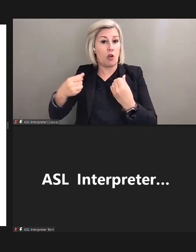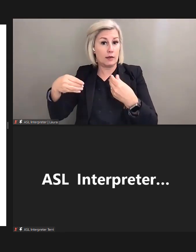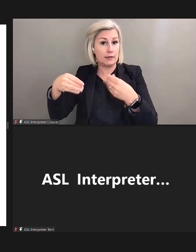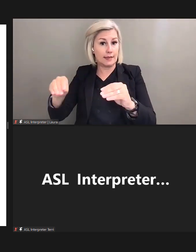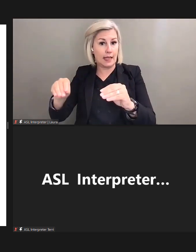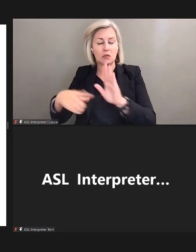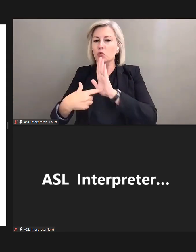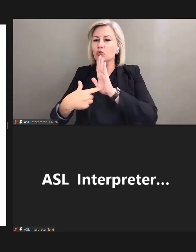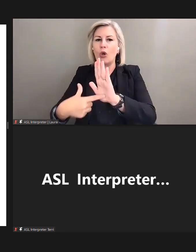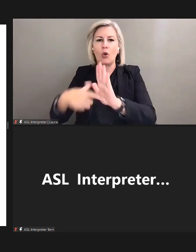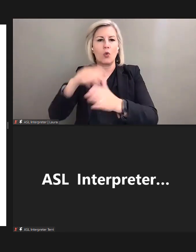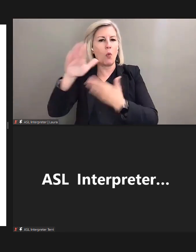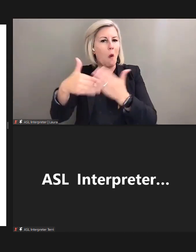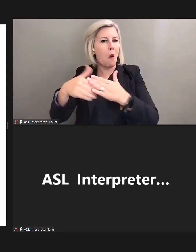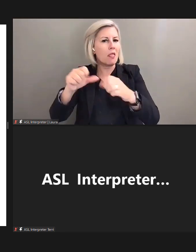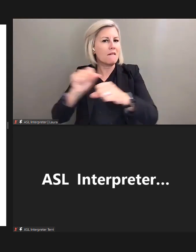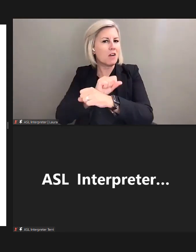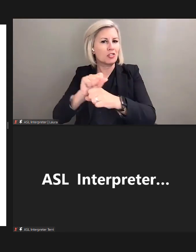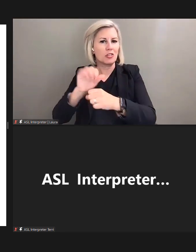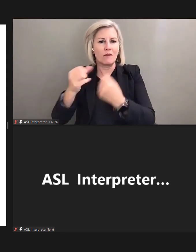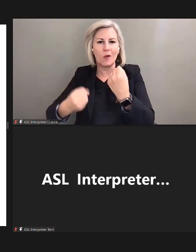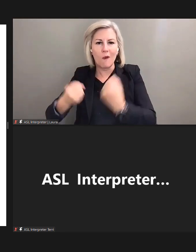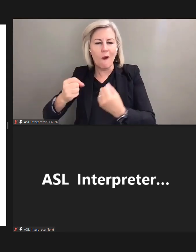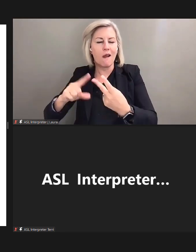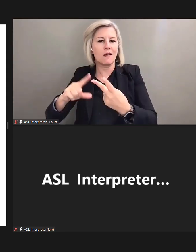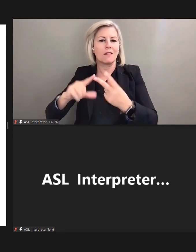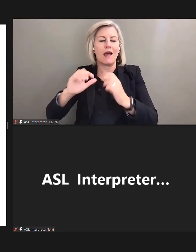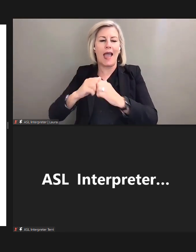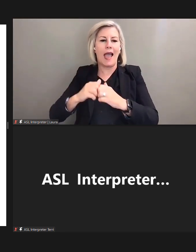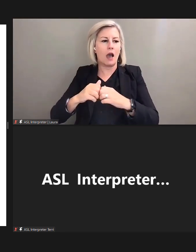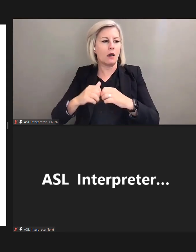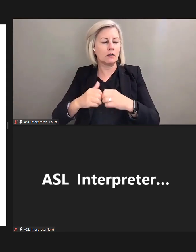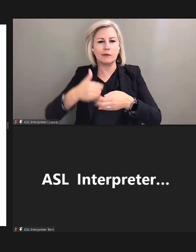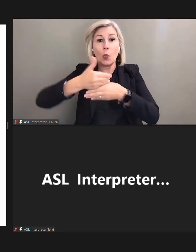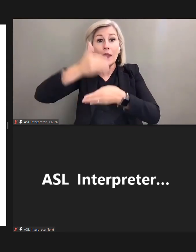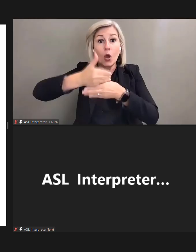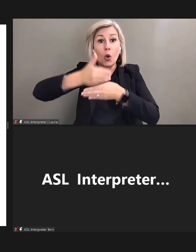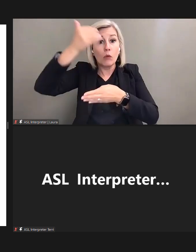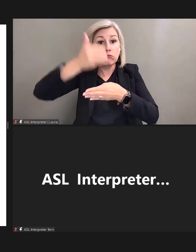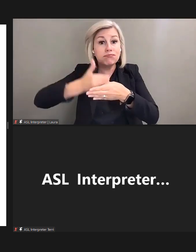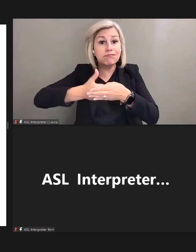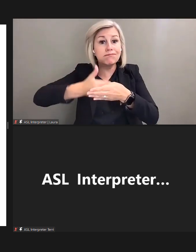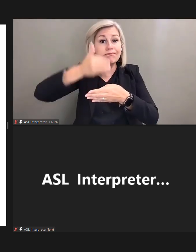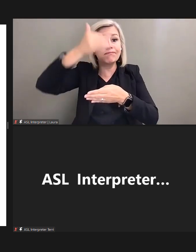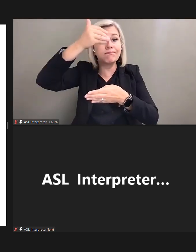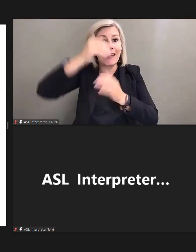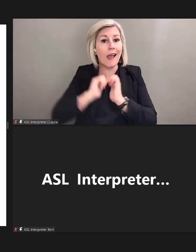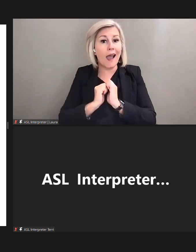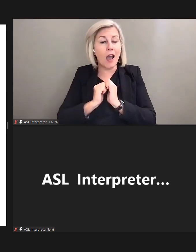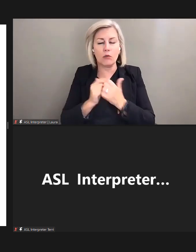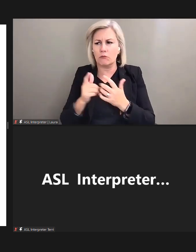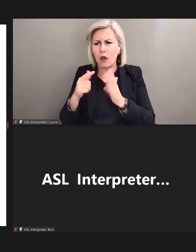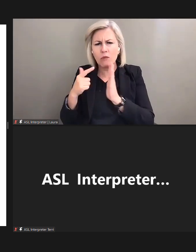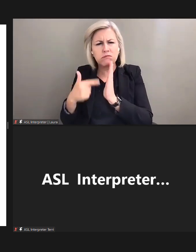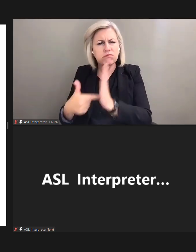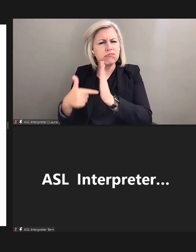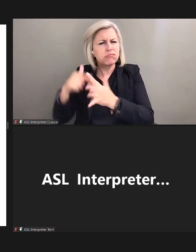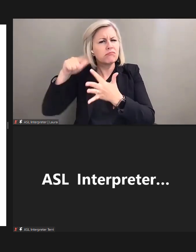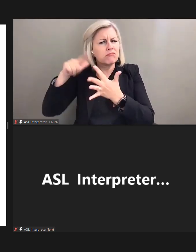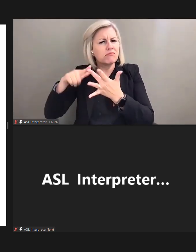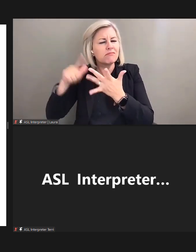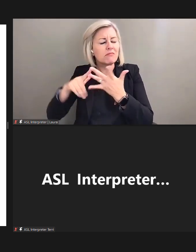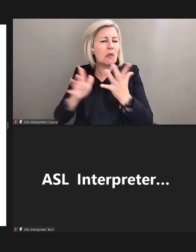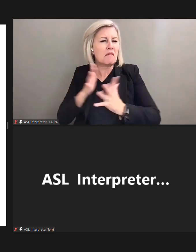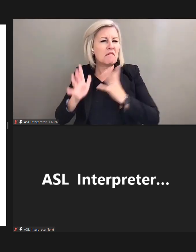will show you all the functions of the car, how to roll the windows up and down and all of that stuff, the